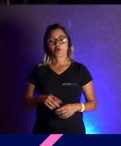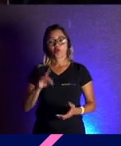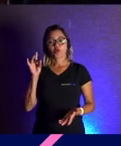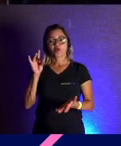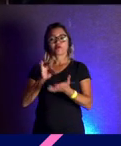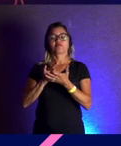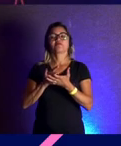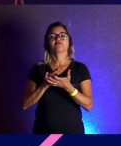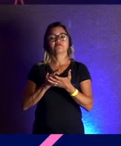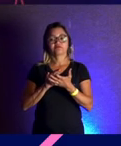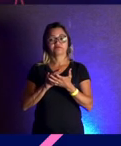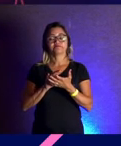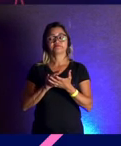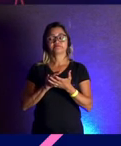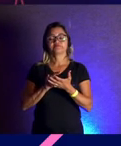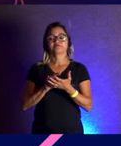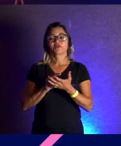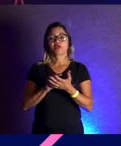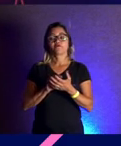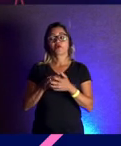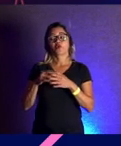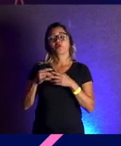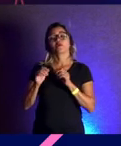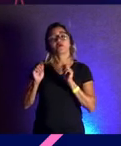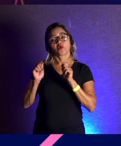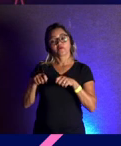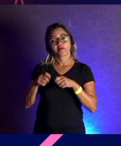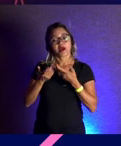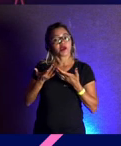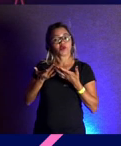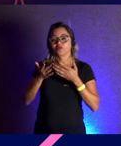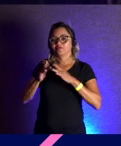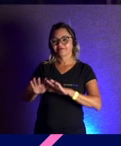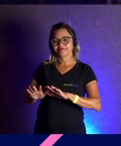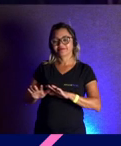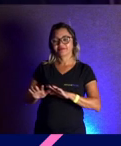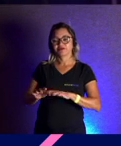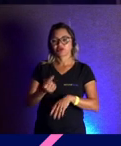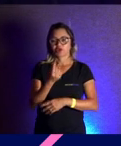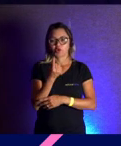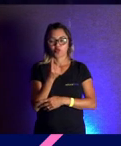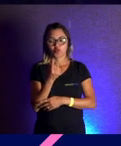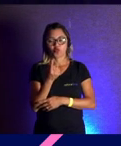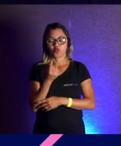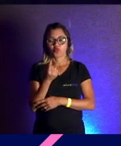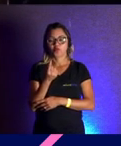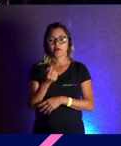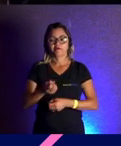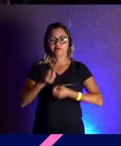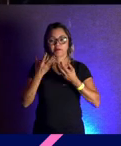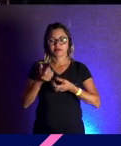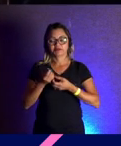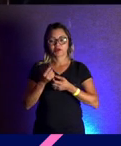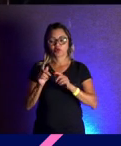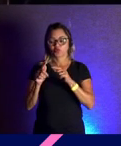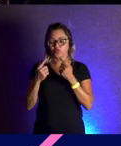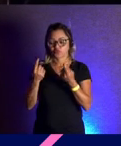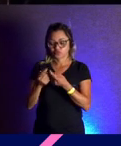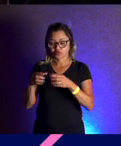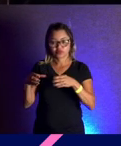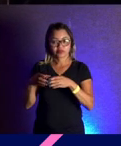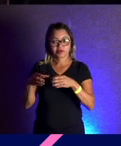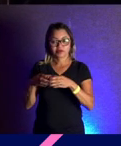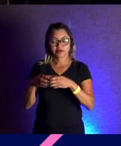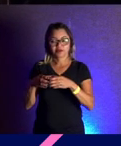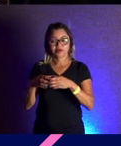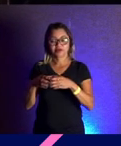your assumption. But the problem is, if you have only one data set, you really don't know very much. And so